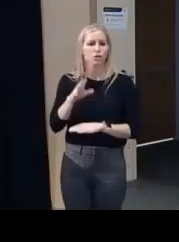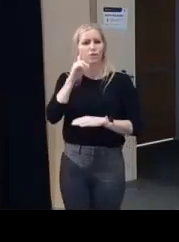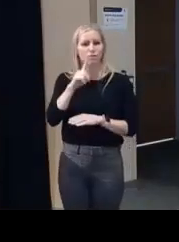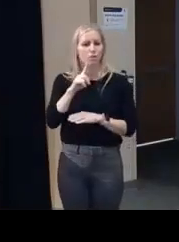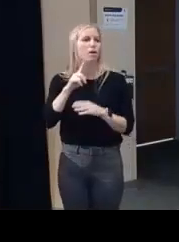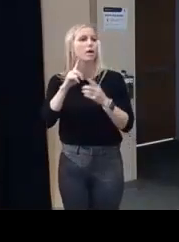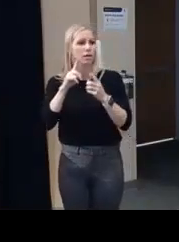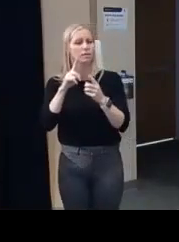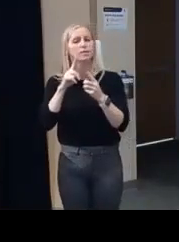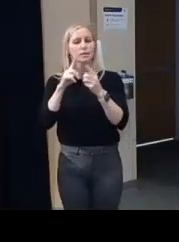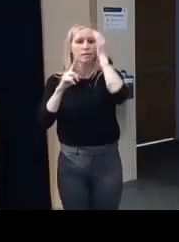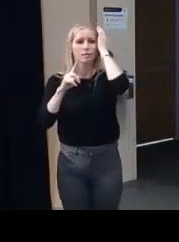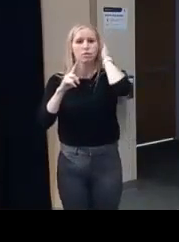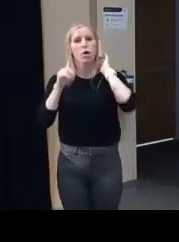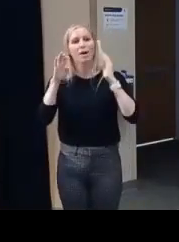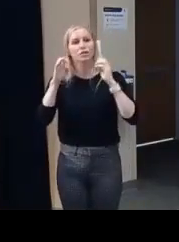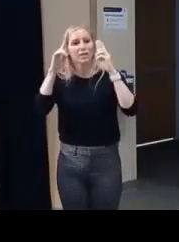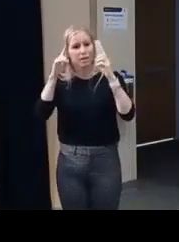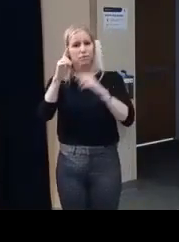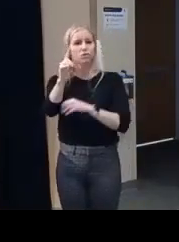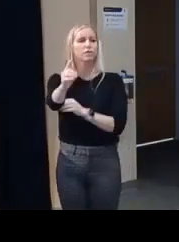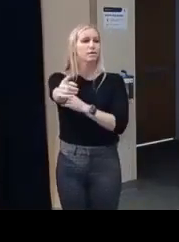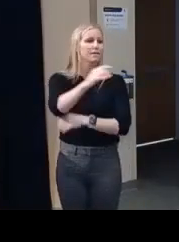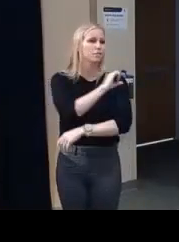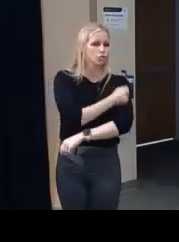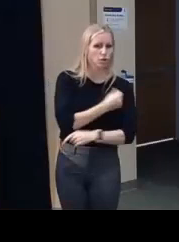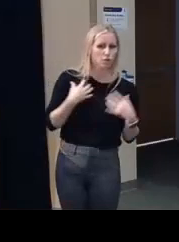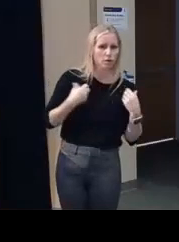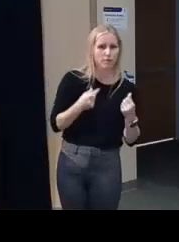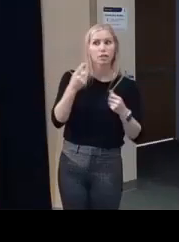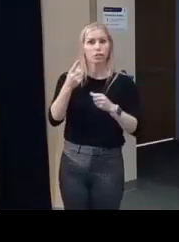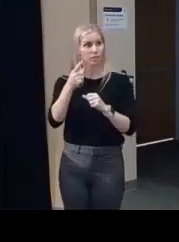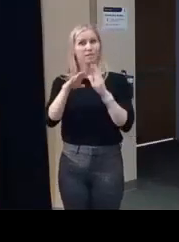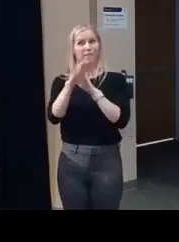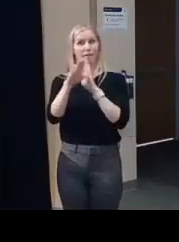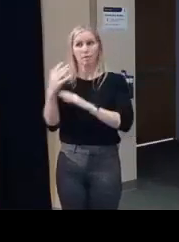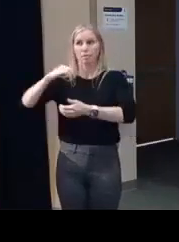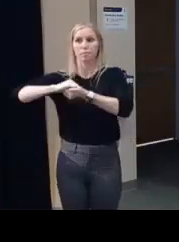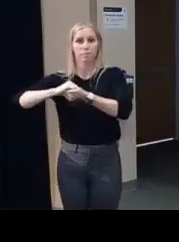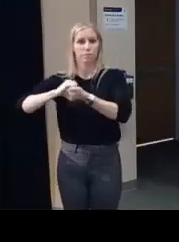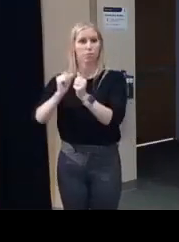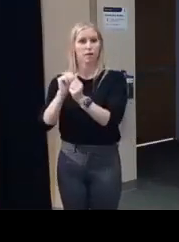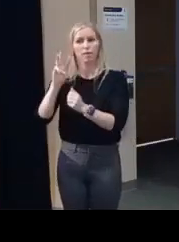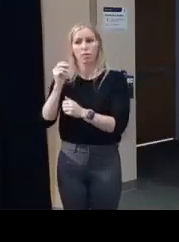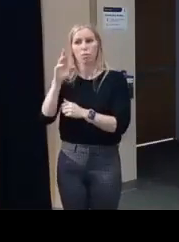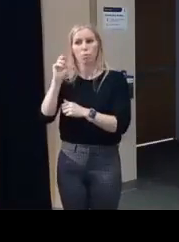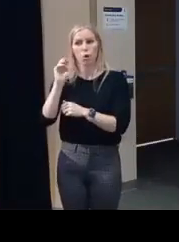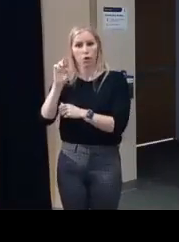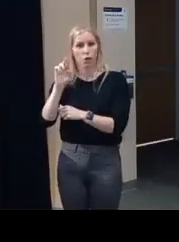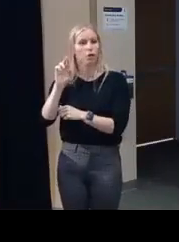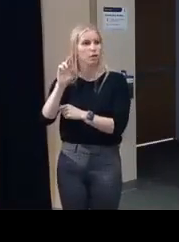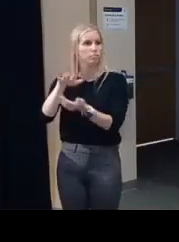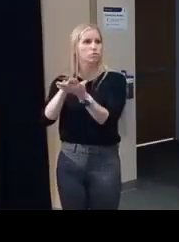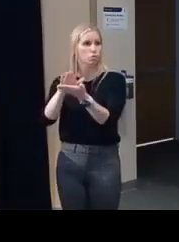Strong Recovery, in her leadership in developing this partnership with the Margaret Warner School of Education, as we are now